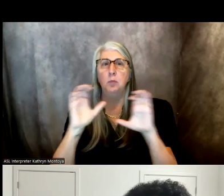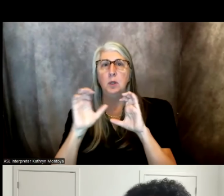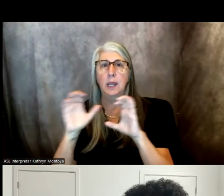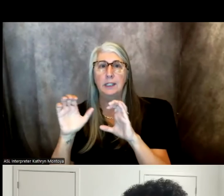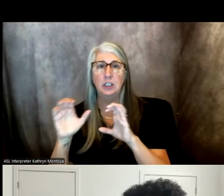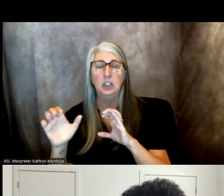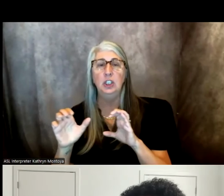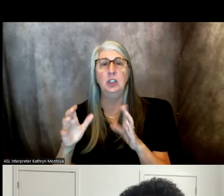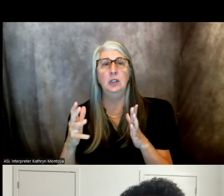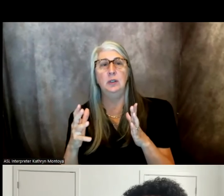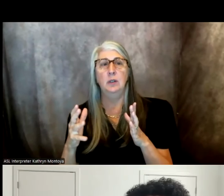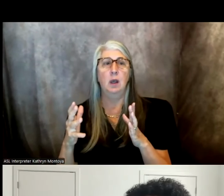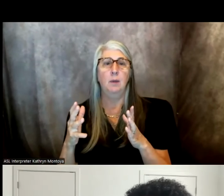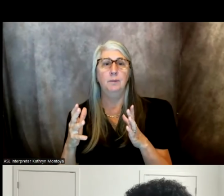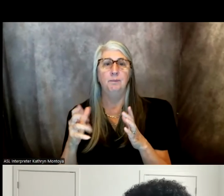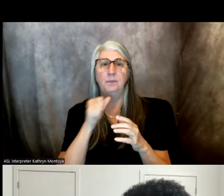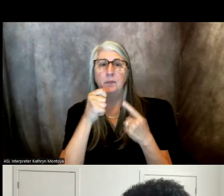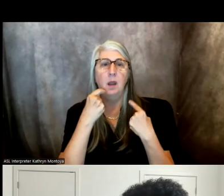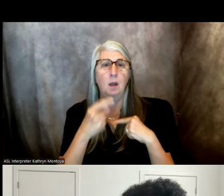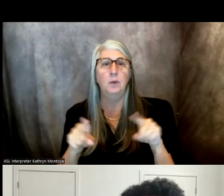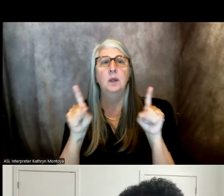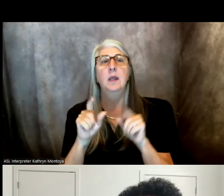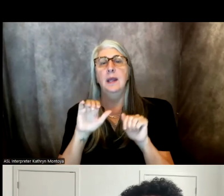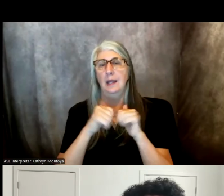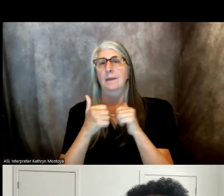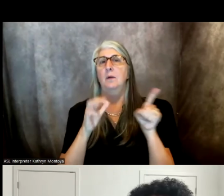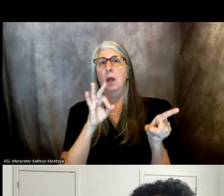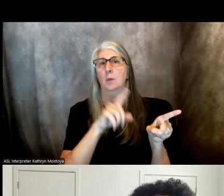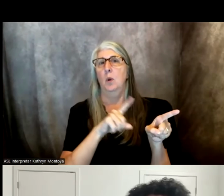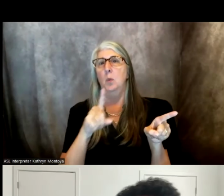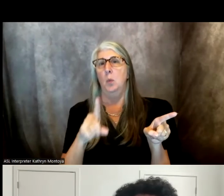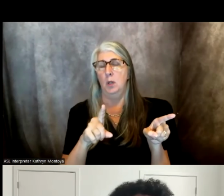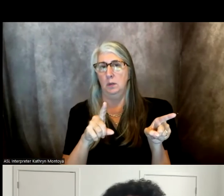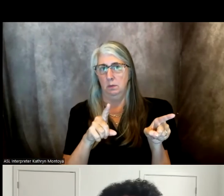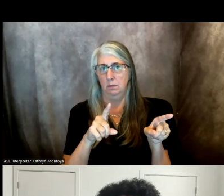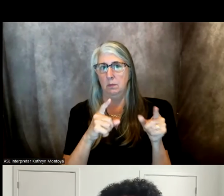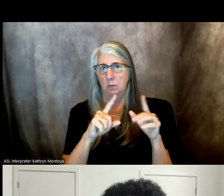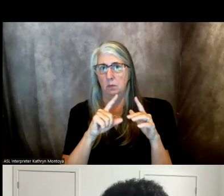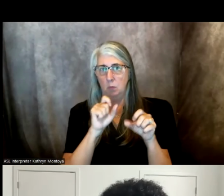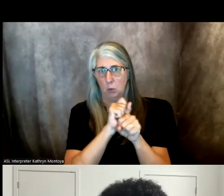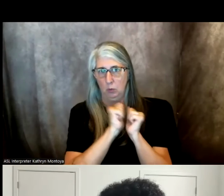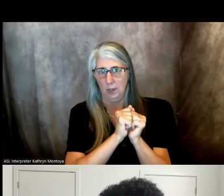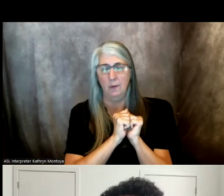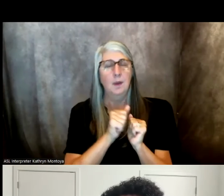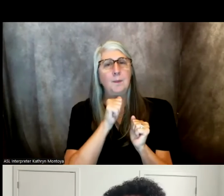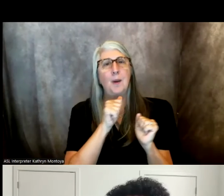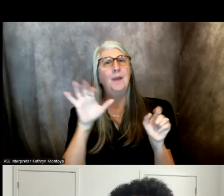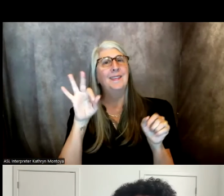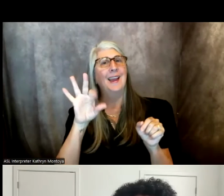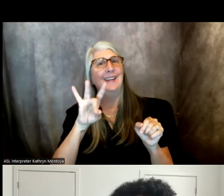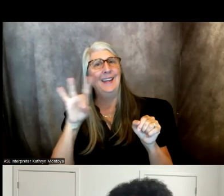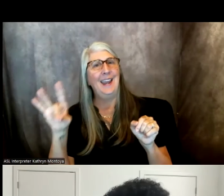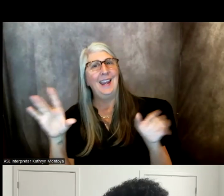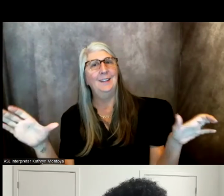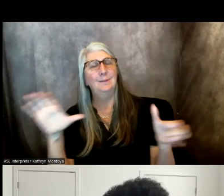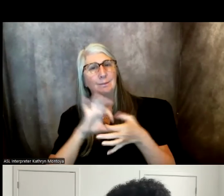That's essentially the way that 911 agencies work together. That doesn't perfectly apply to the 911, 988 space, but there's so much literature